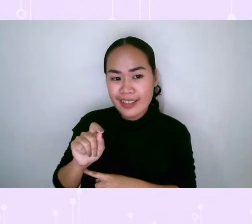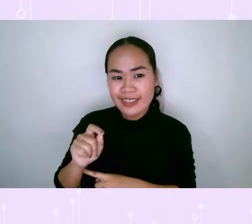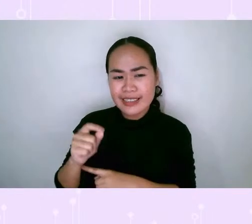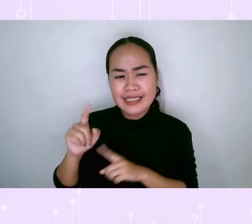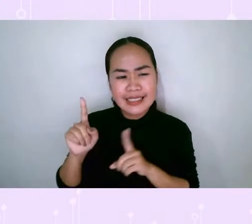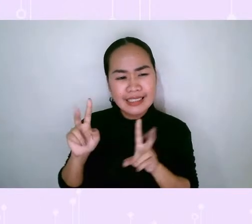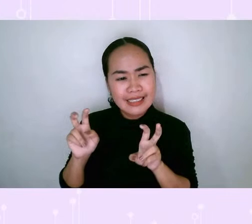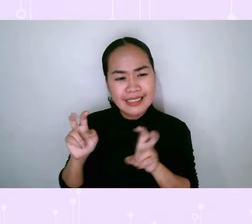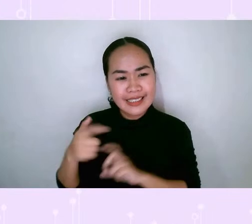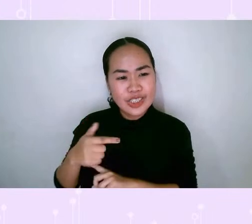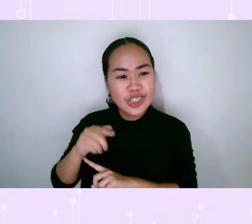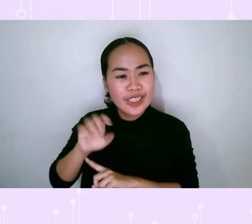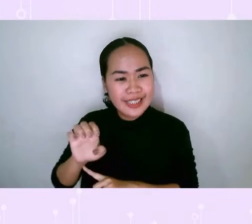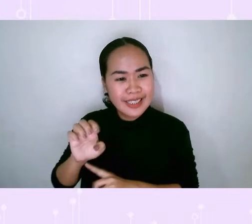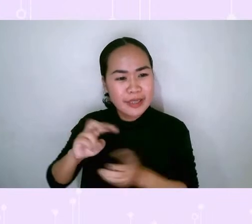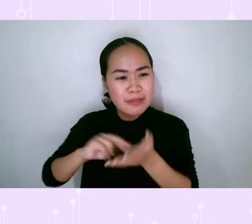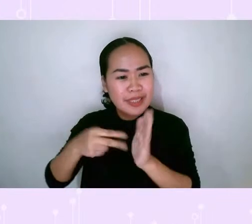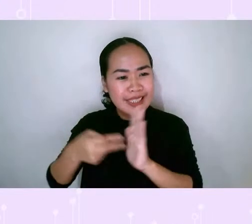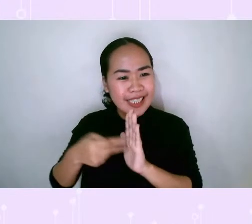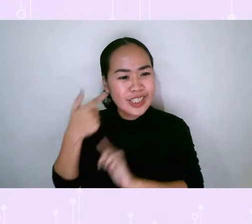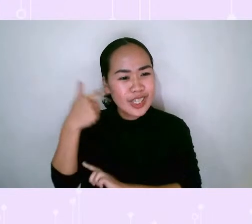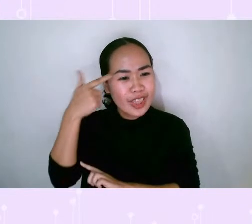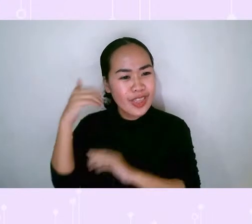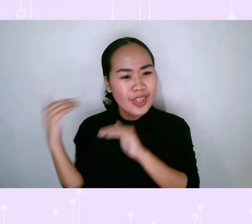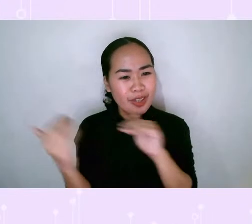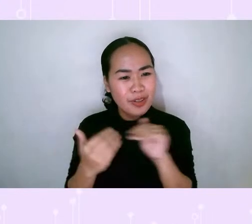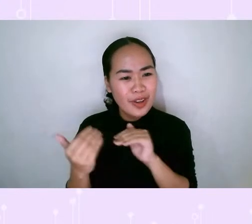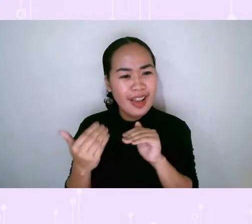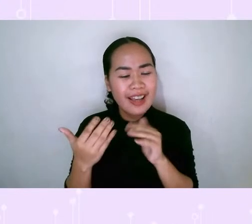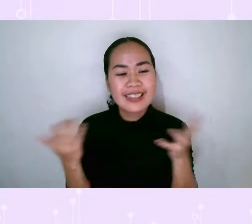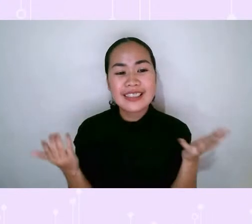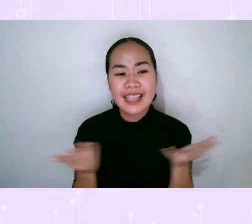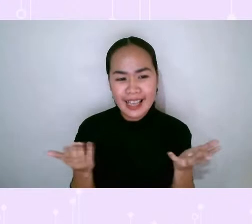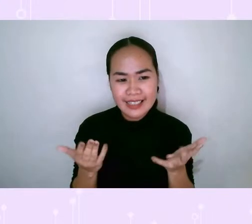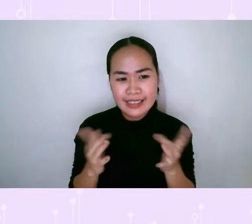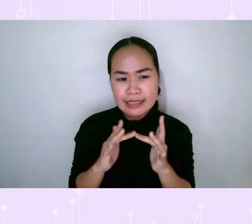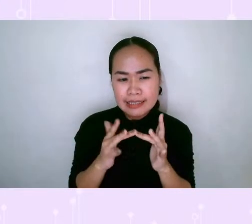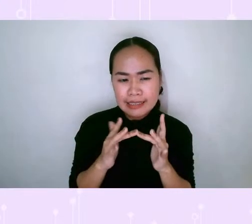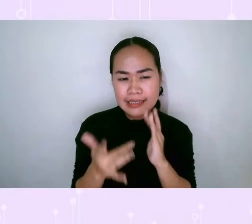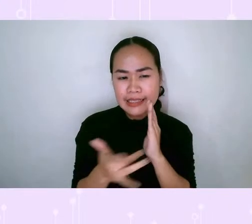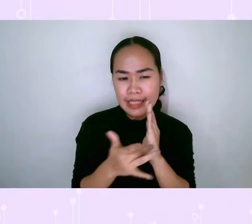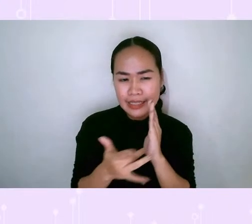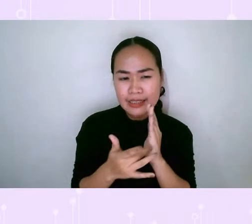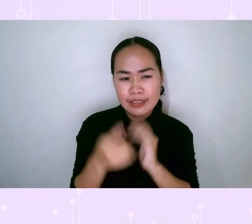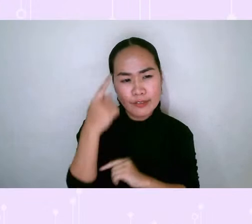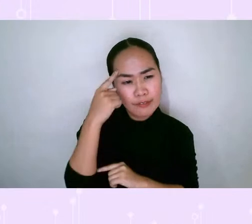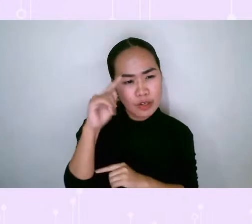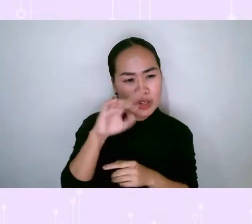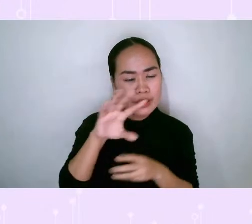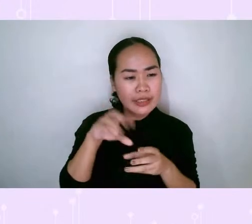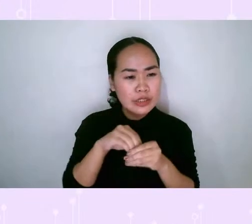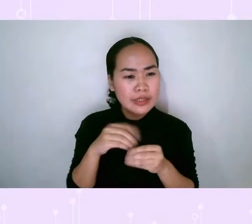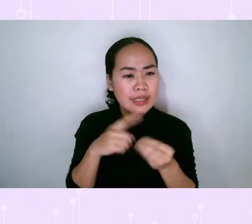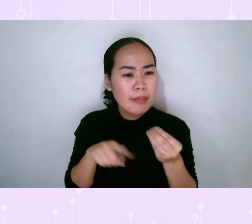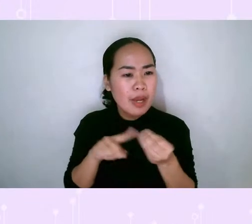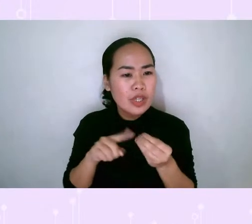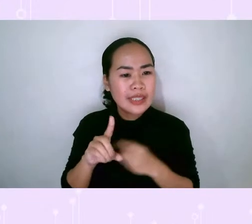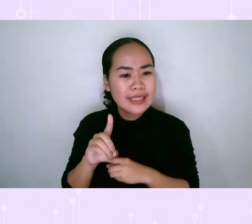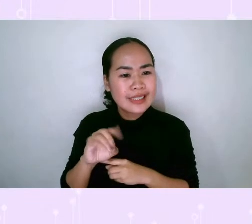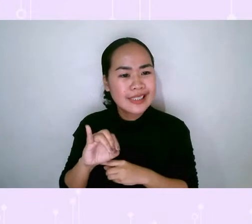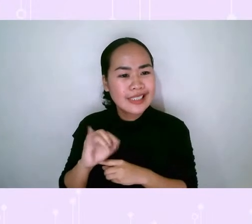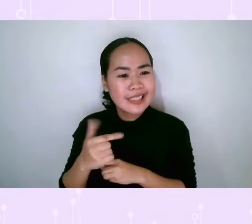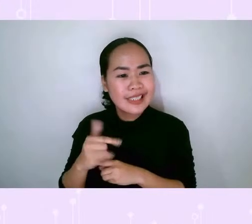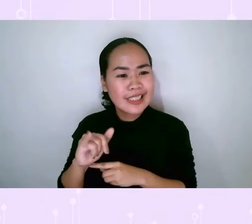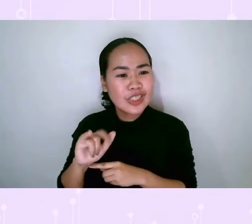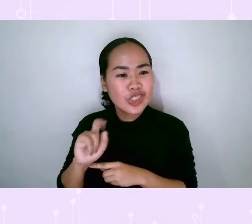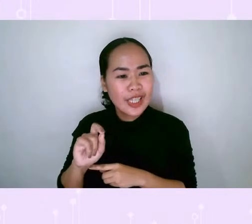in Technology, Innovation and ICT, in line with International Women's Day theme, DigitAll or Digital Technology